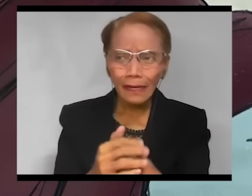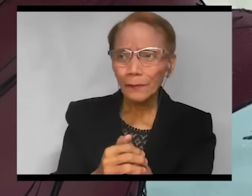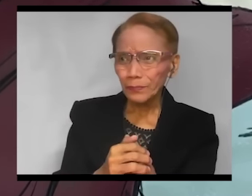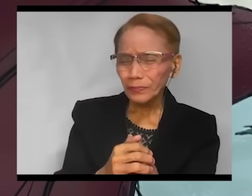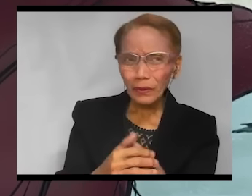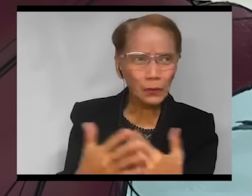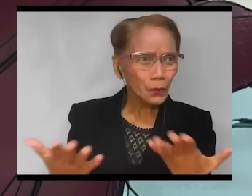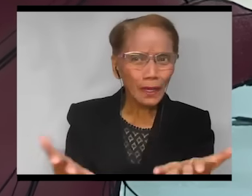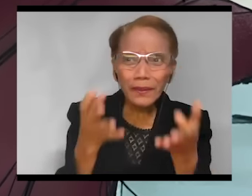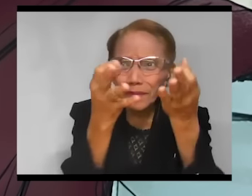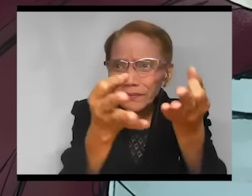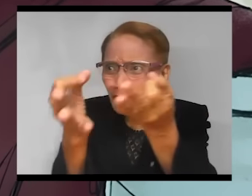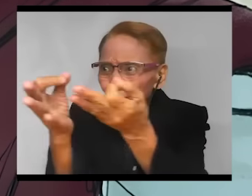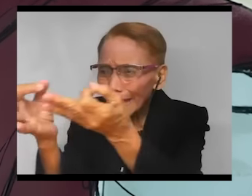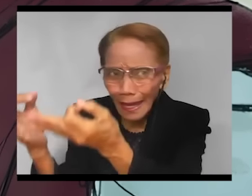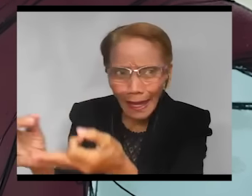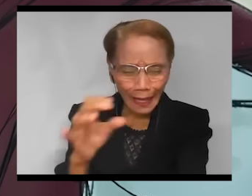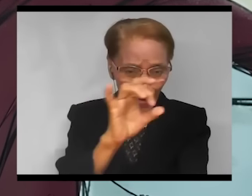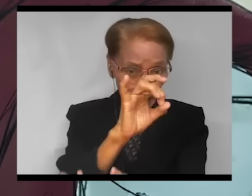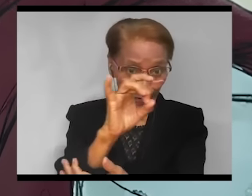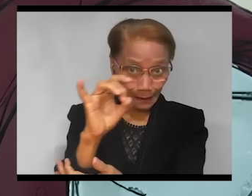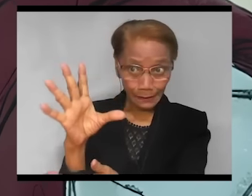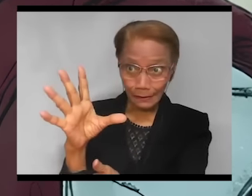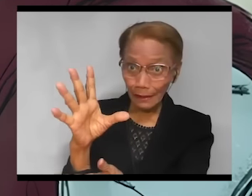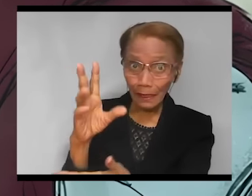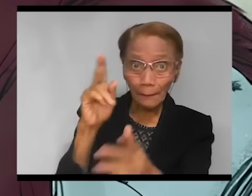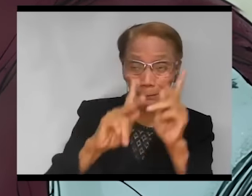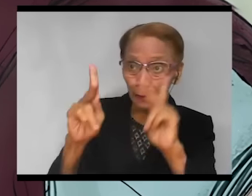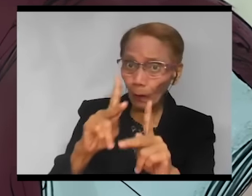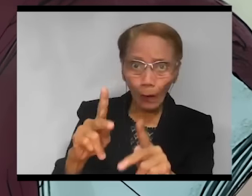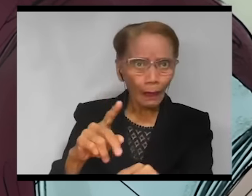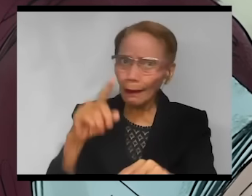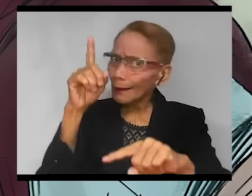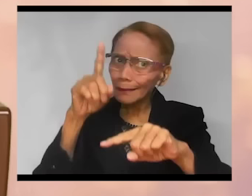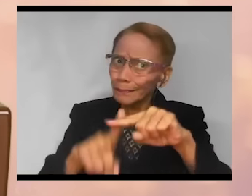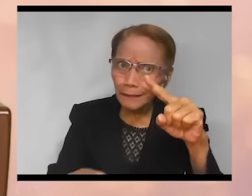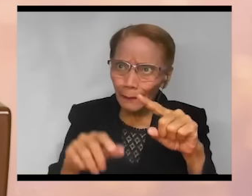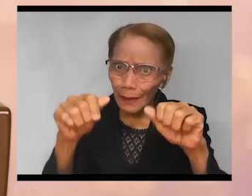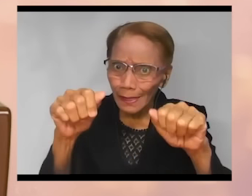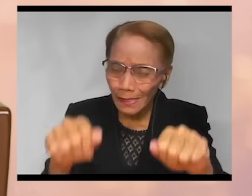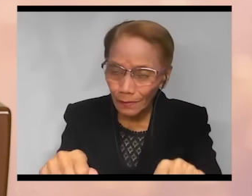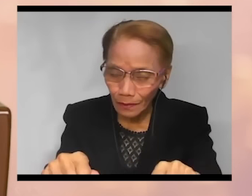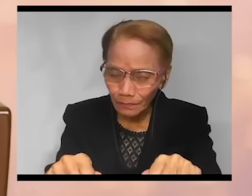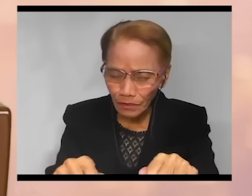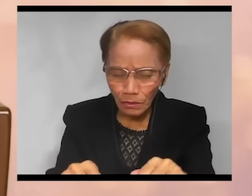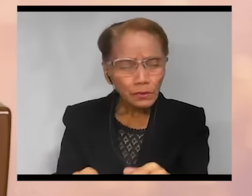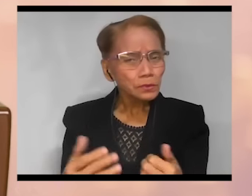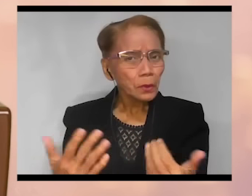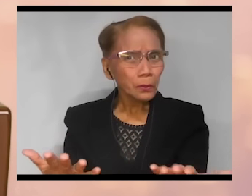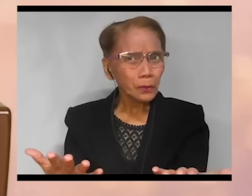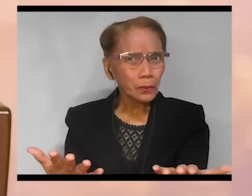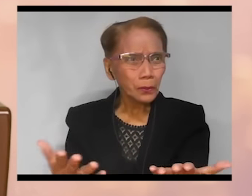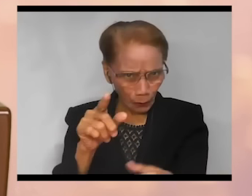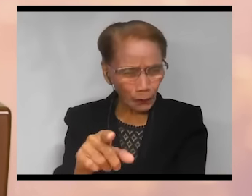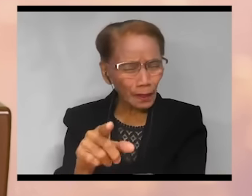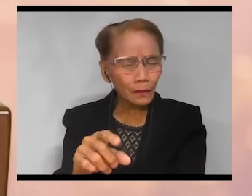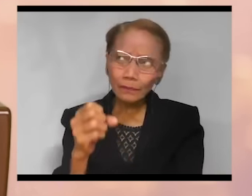feeding 100 people. This is not possible. So when you